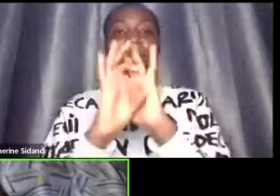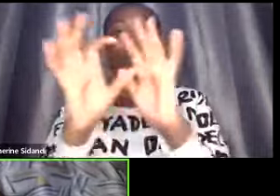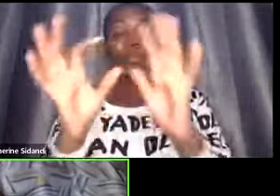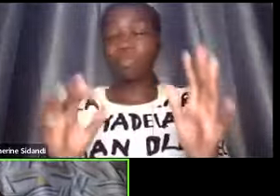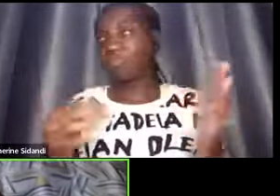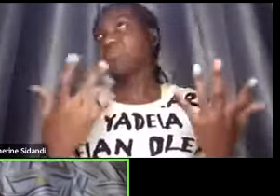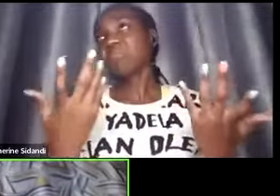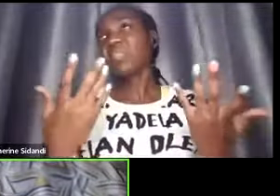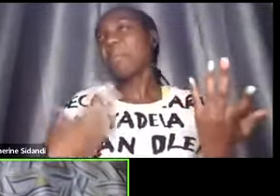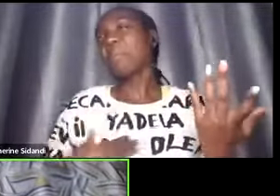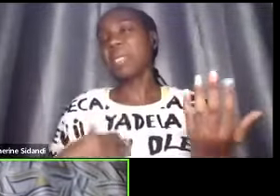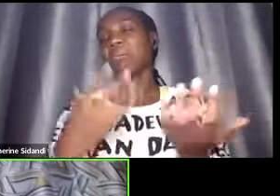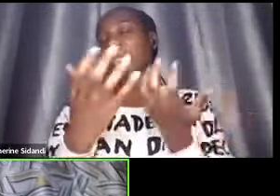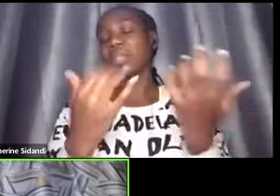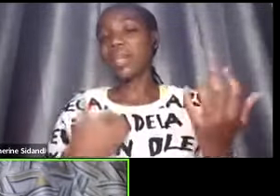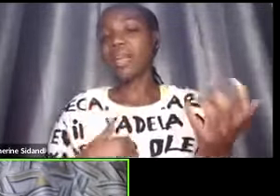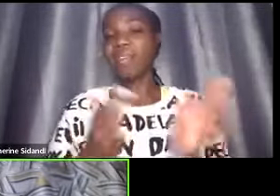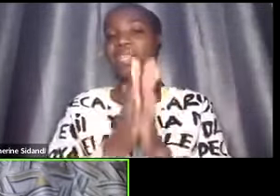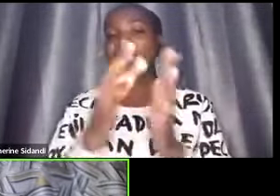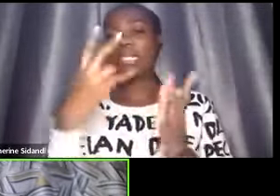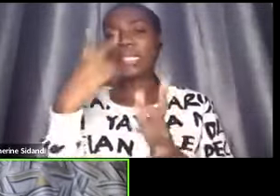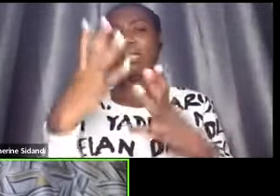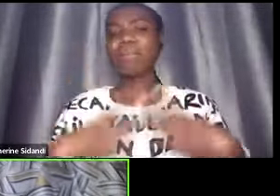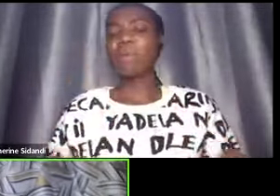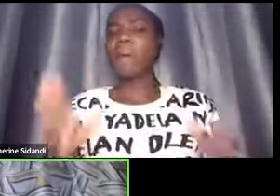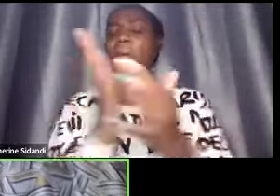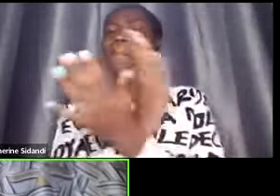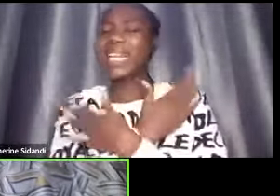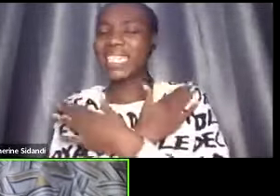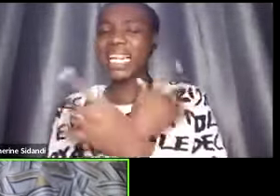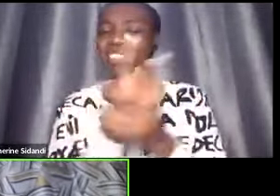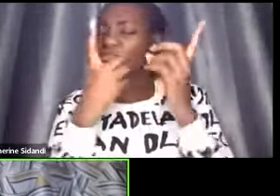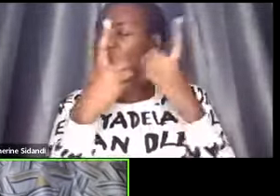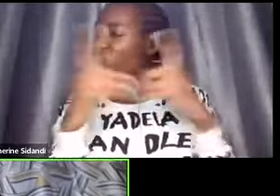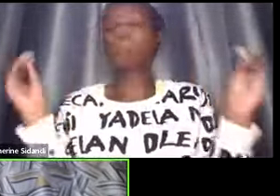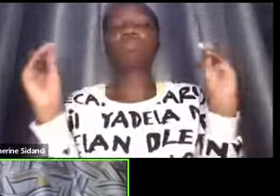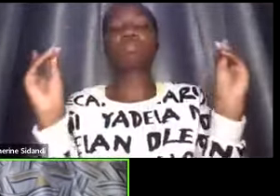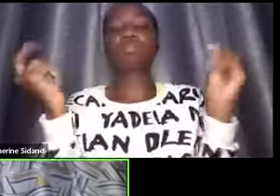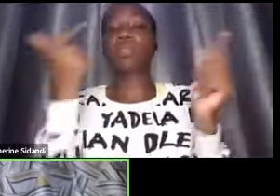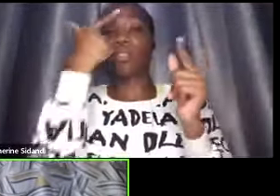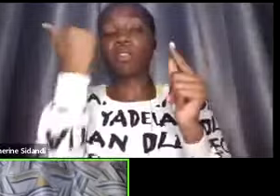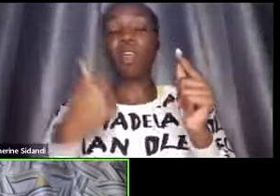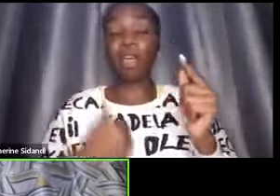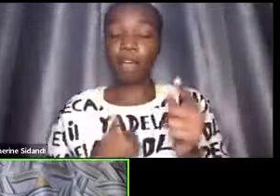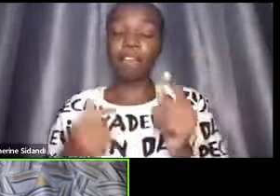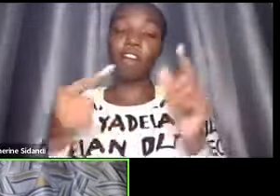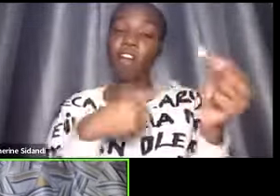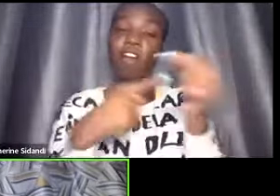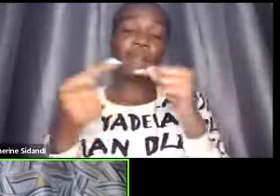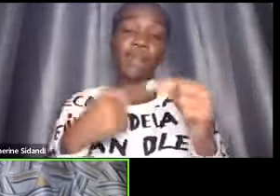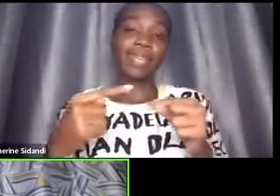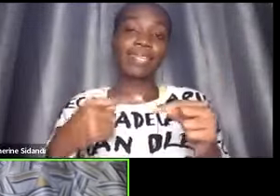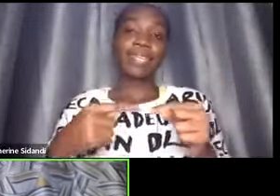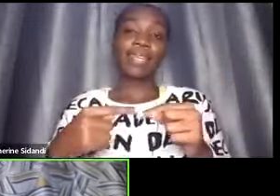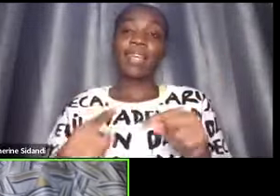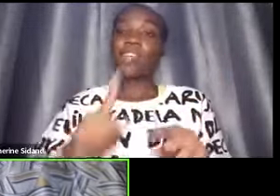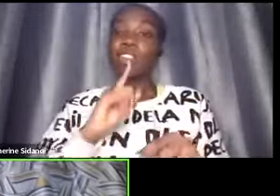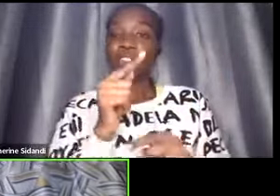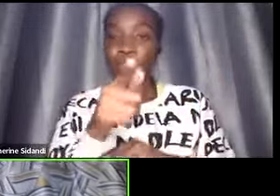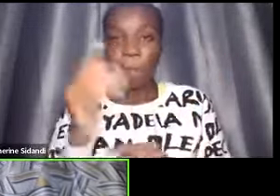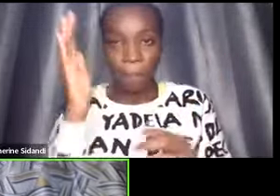so I have seen quite a number of partners part ways because of unresolved conflict. And do you believe